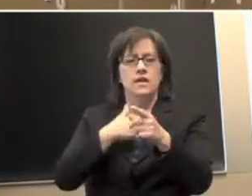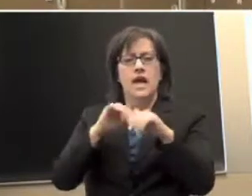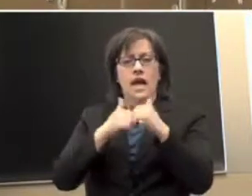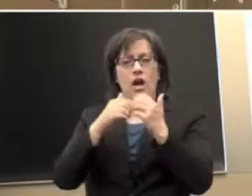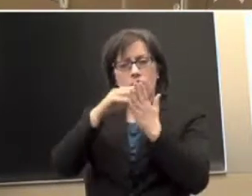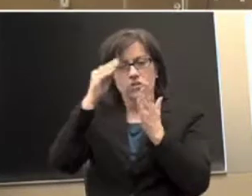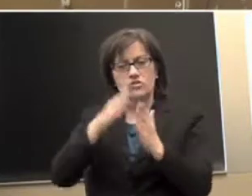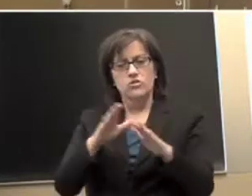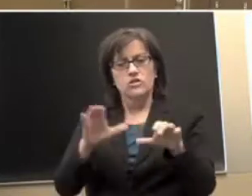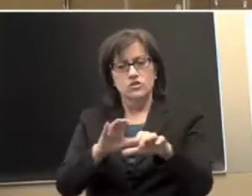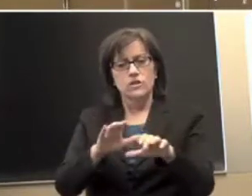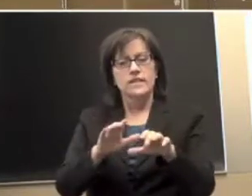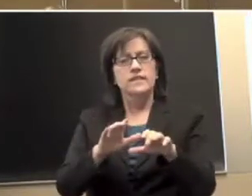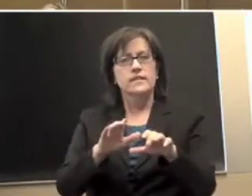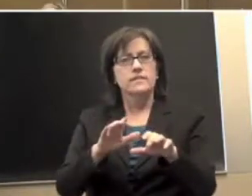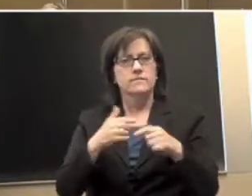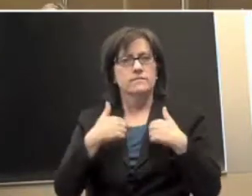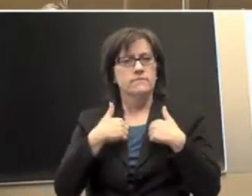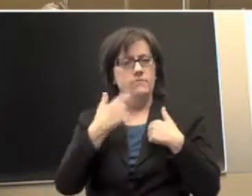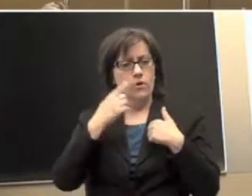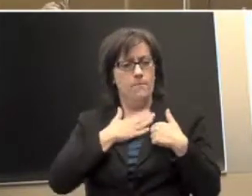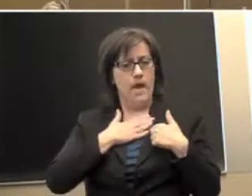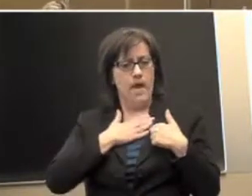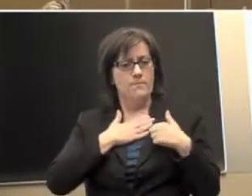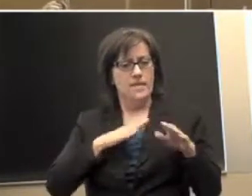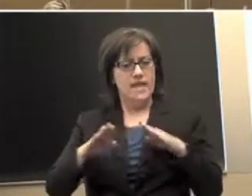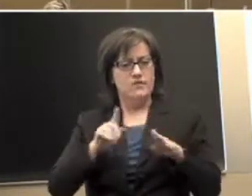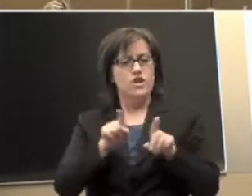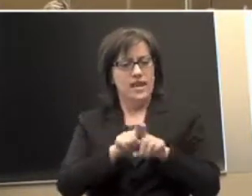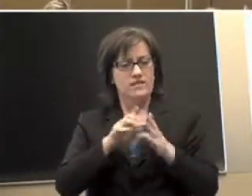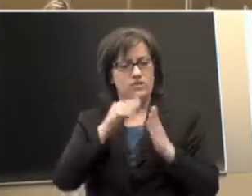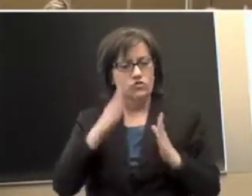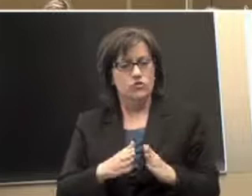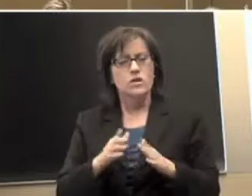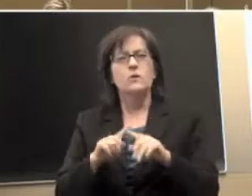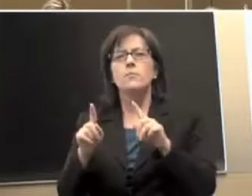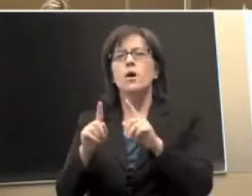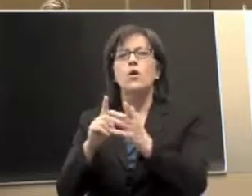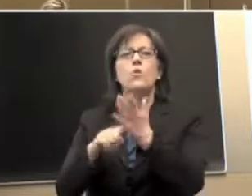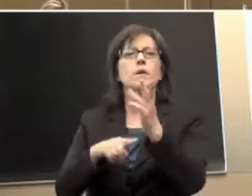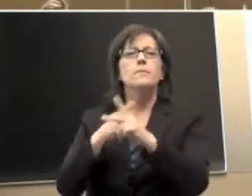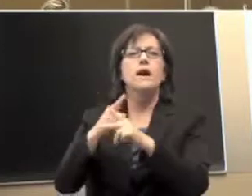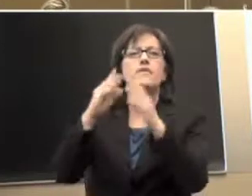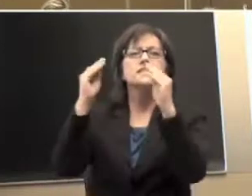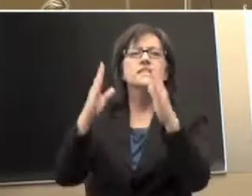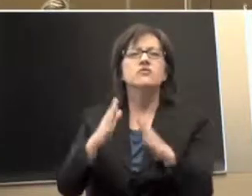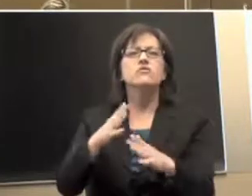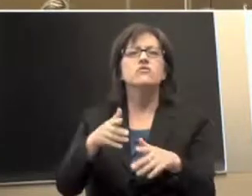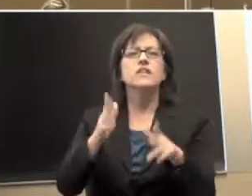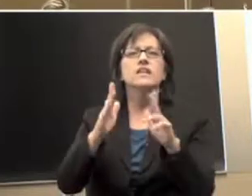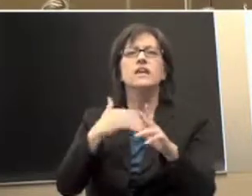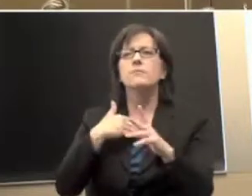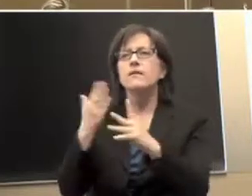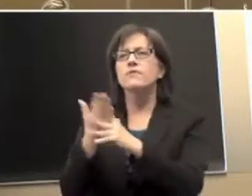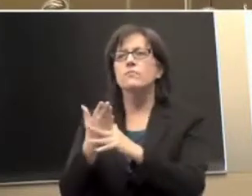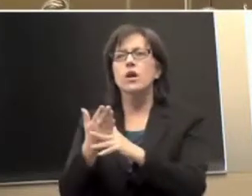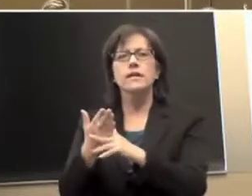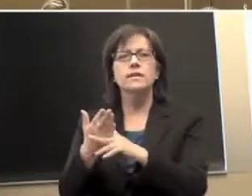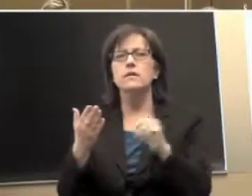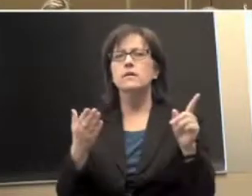student. How do I find out, for example, one of the things you say is that the teacher will let him have a break. Not in my class.